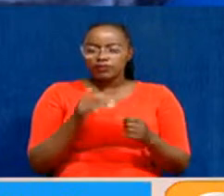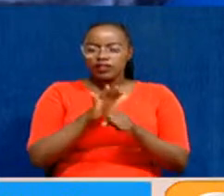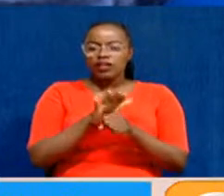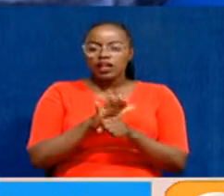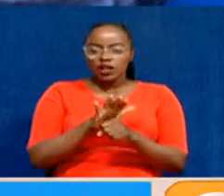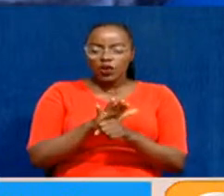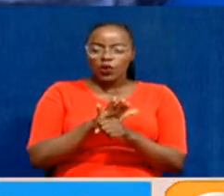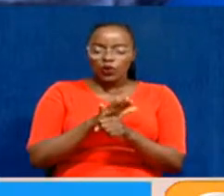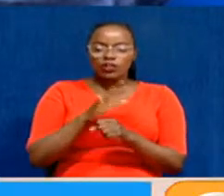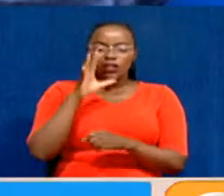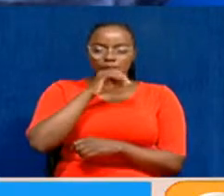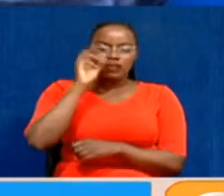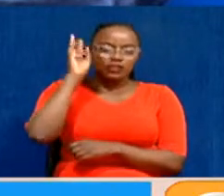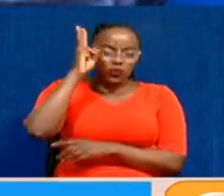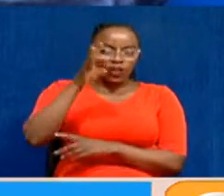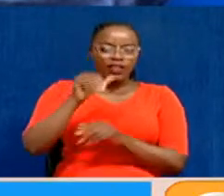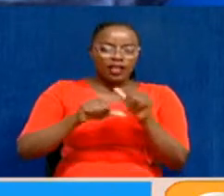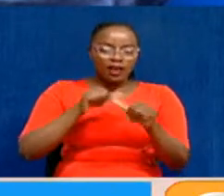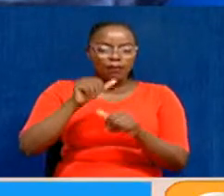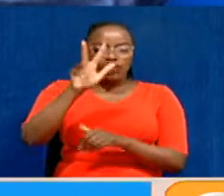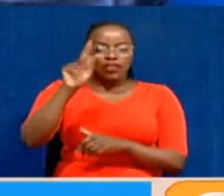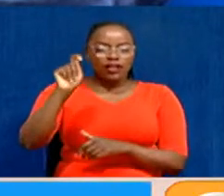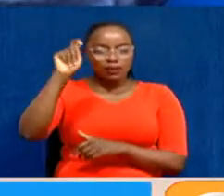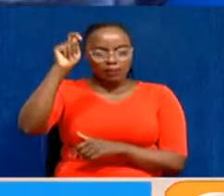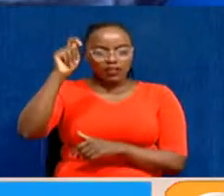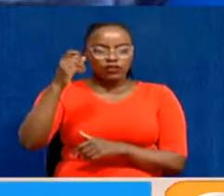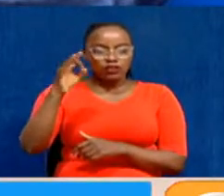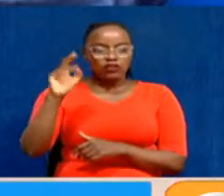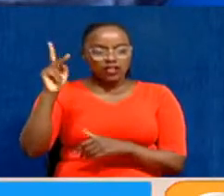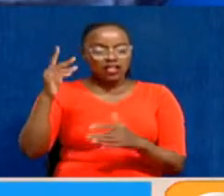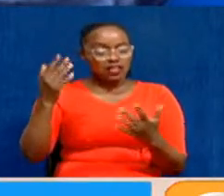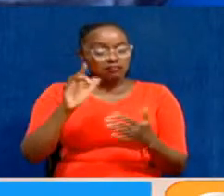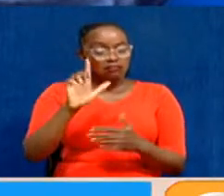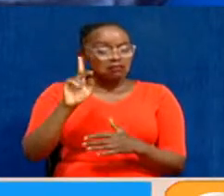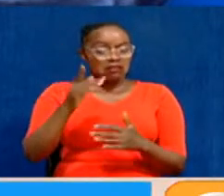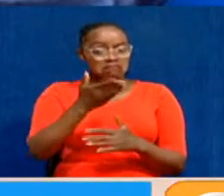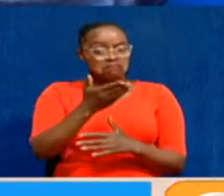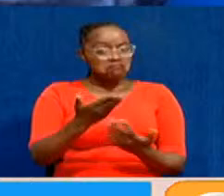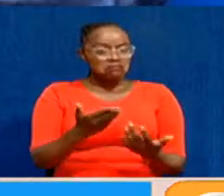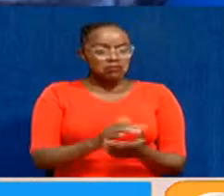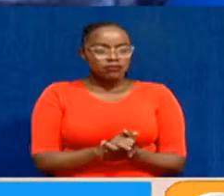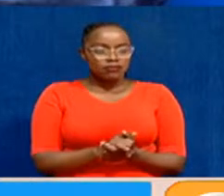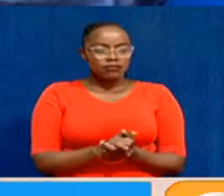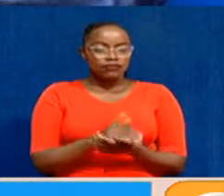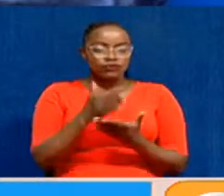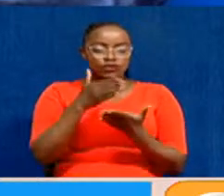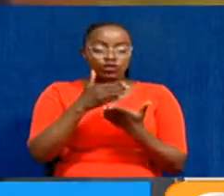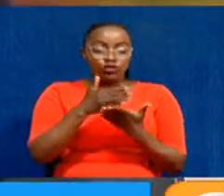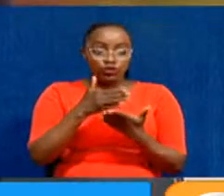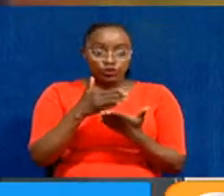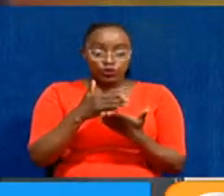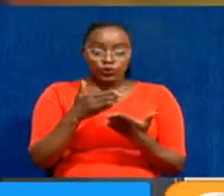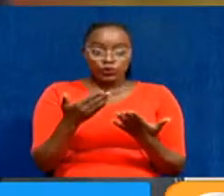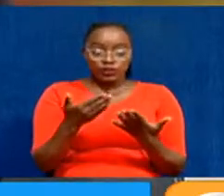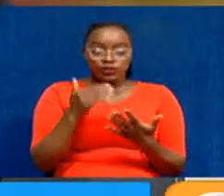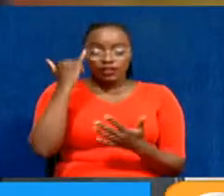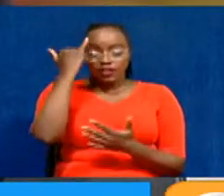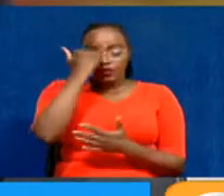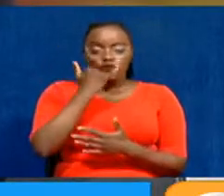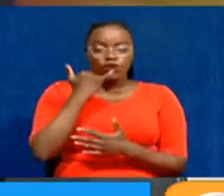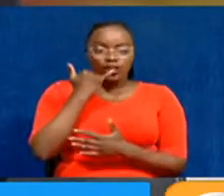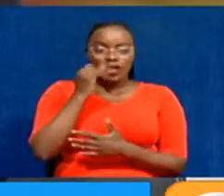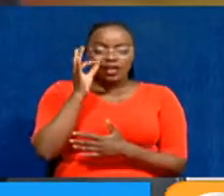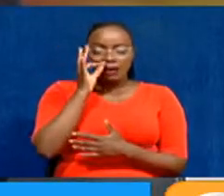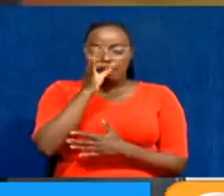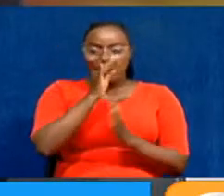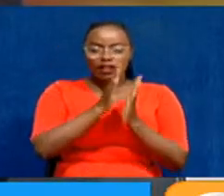lot will be missed about the third president of the Republic. Linus? That's very true, Yvonne.